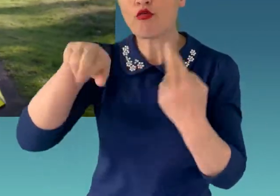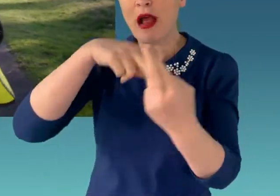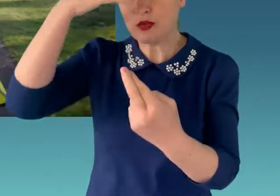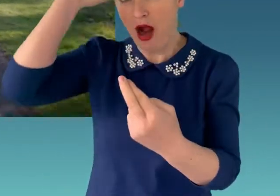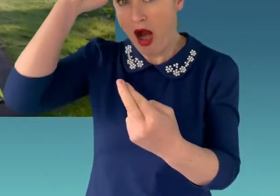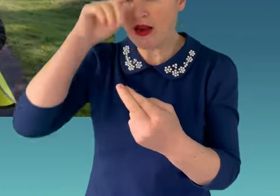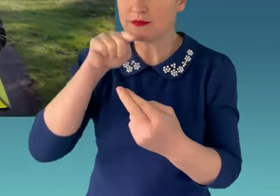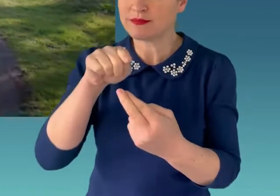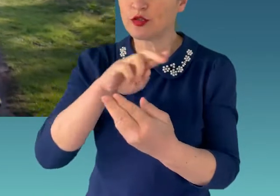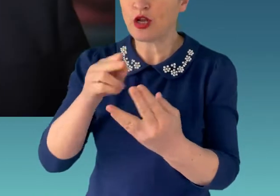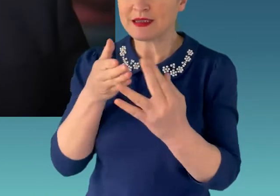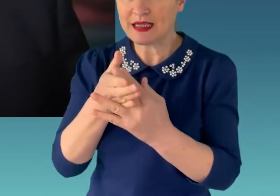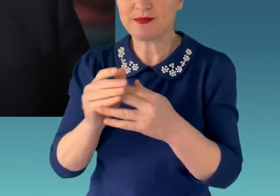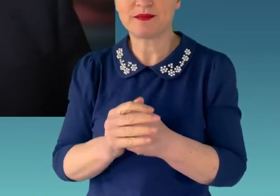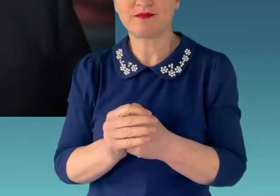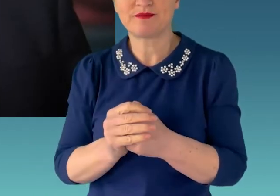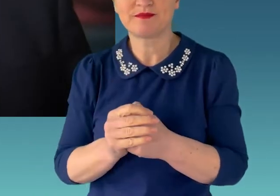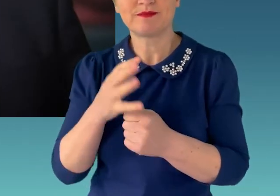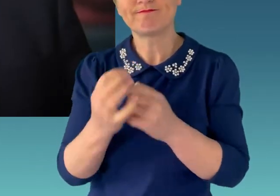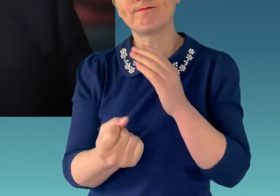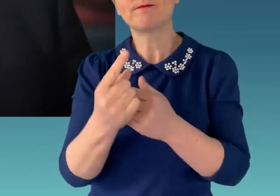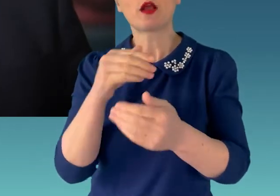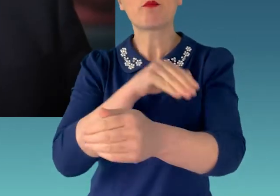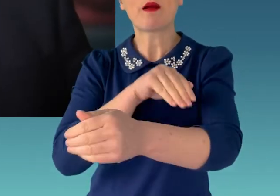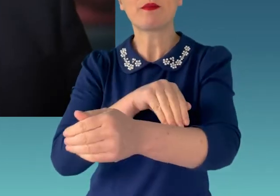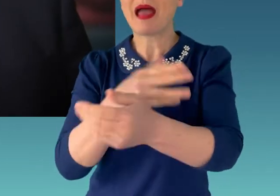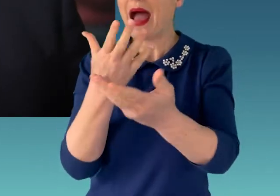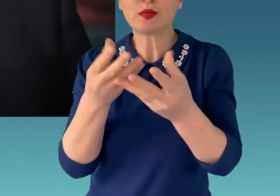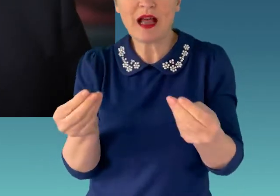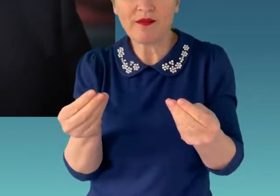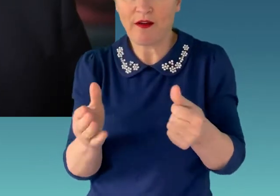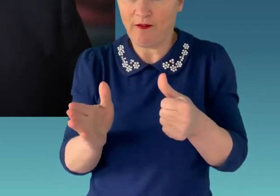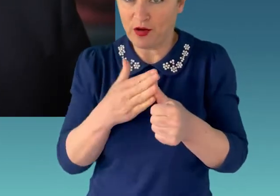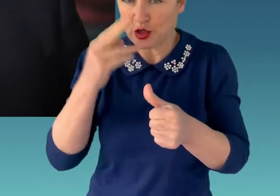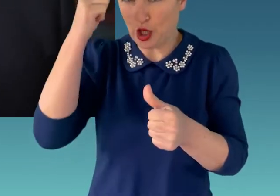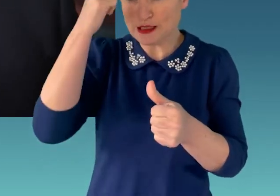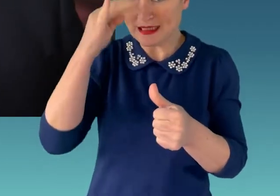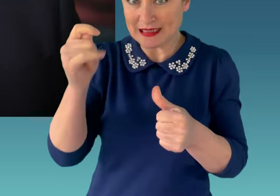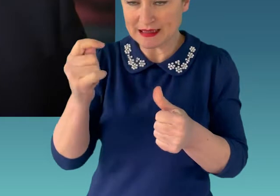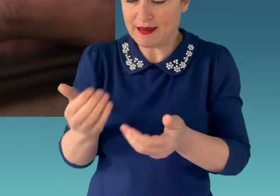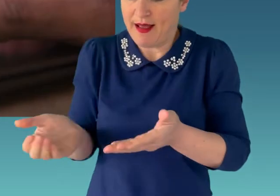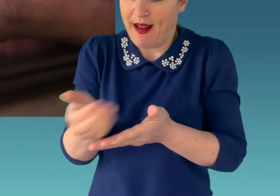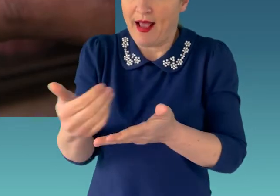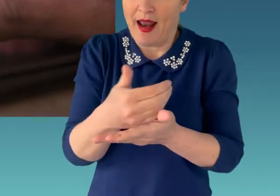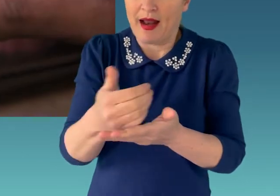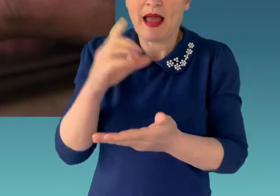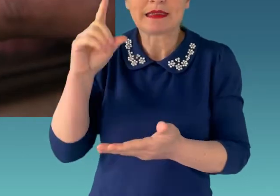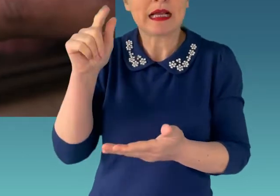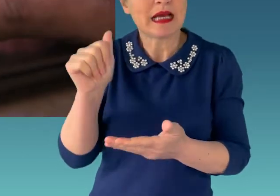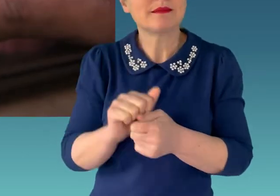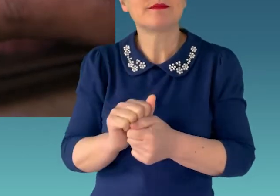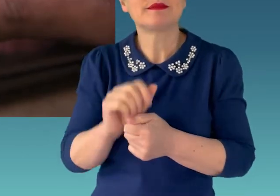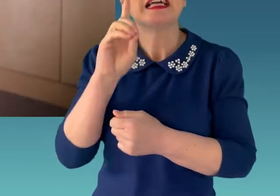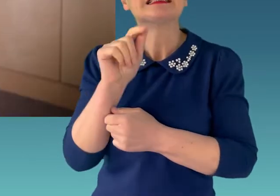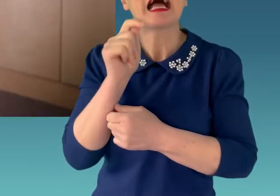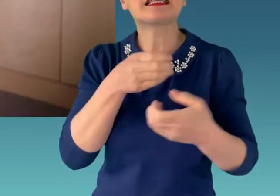In order to solve a problem, you first have to understand the problem, and that means gathering data. Data scientists use software, machine learning